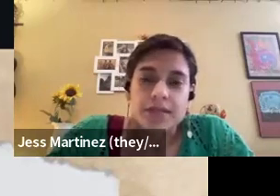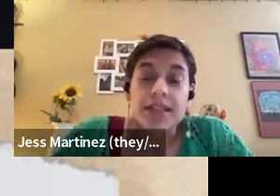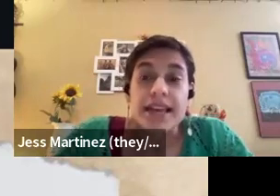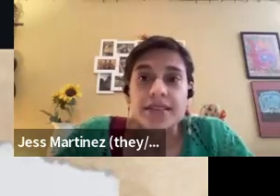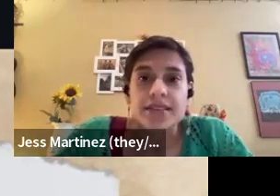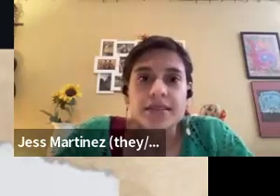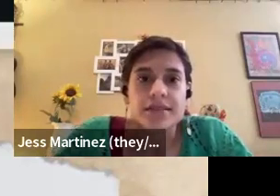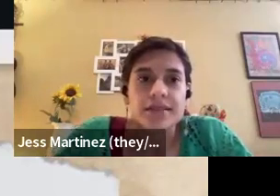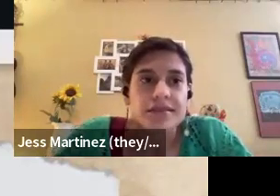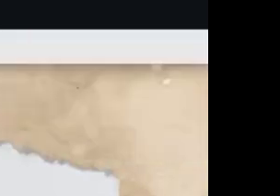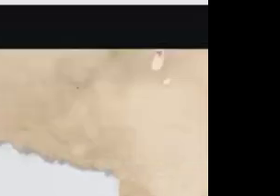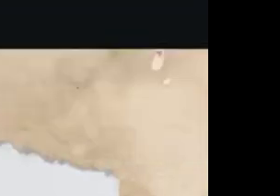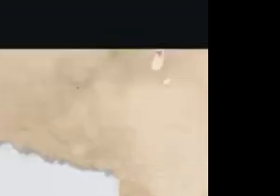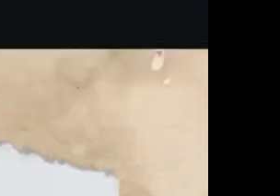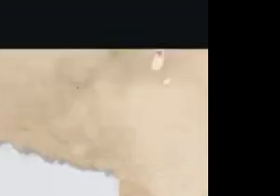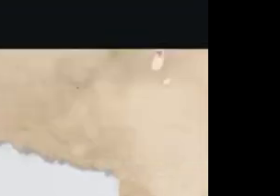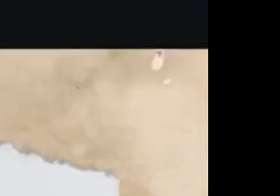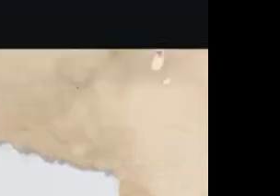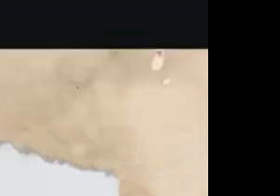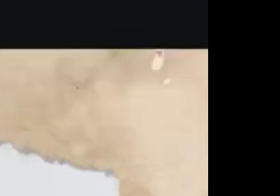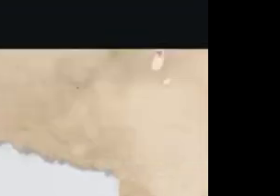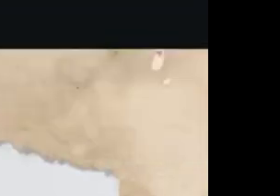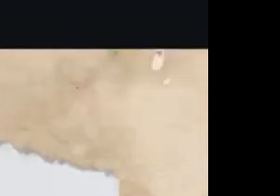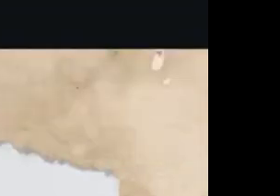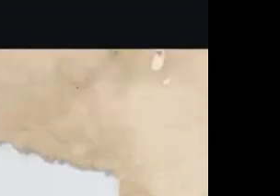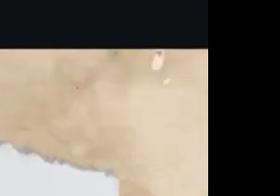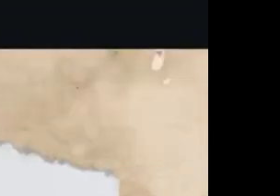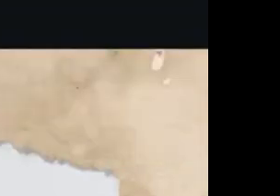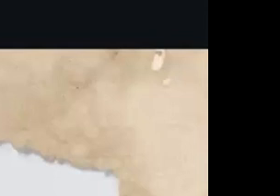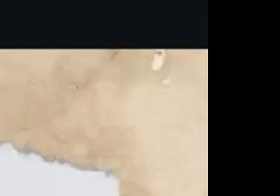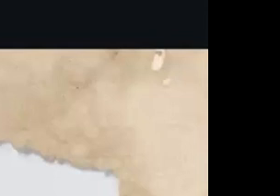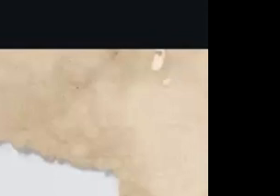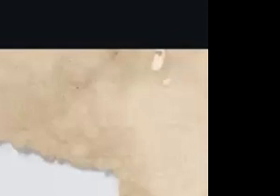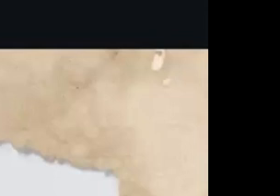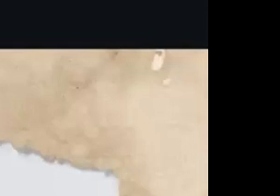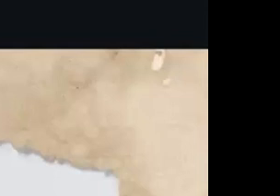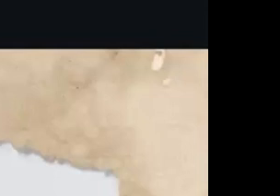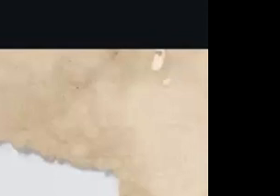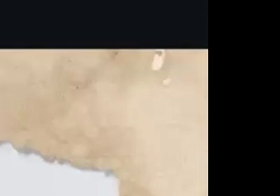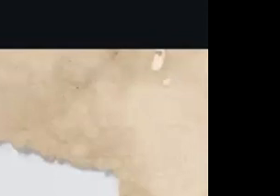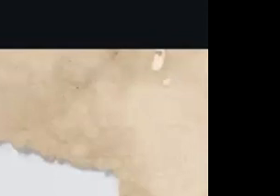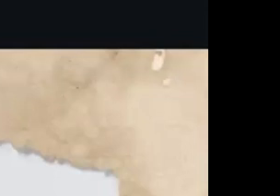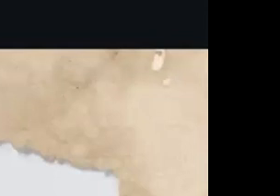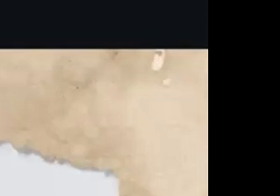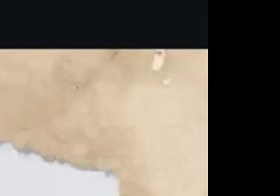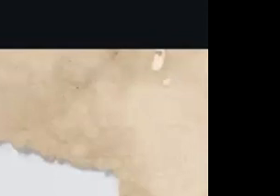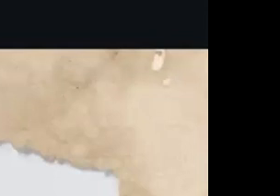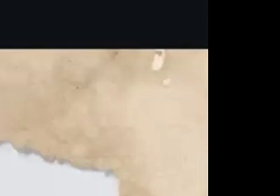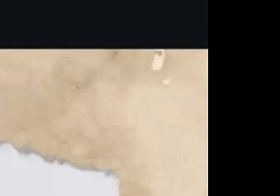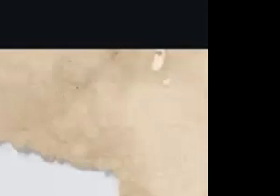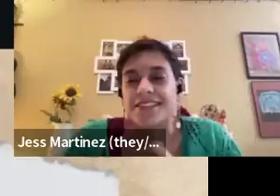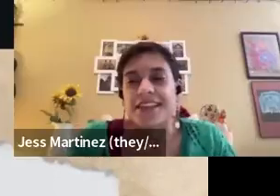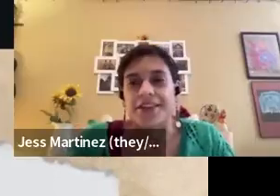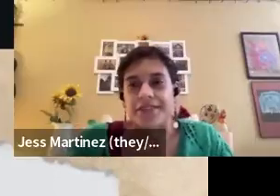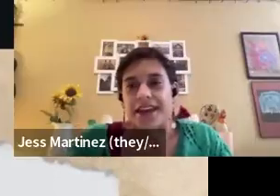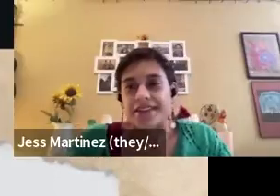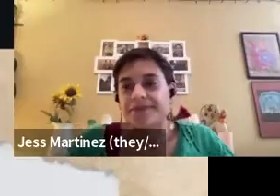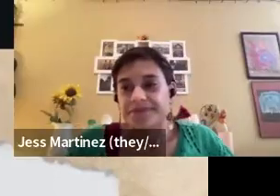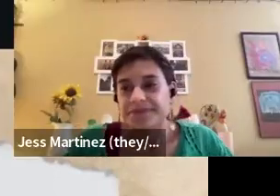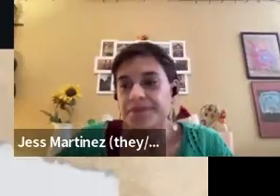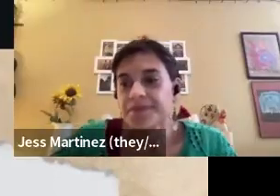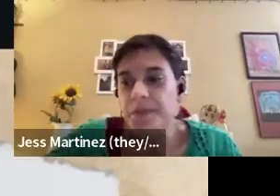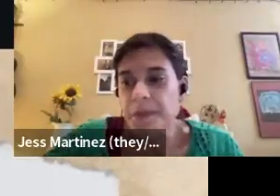realms. Yes. So sorry. Just an access note. Do you mind speaking a little bit slower? Yes. Thank you